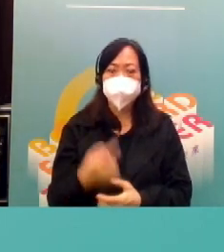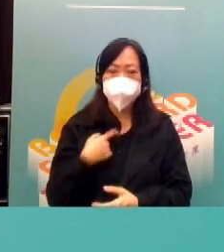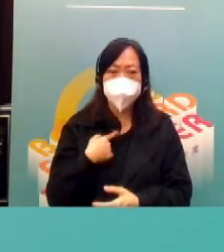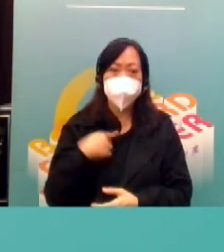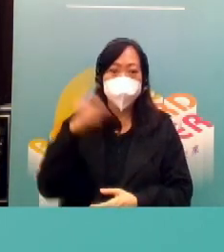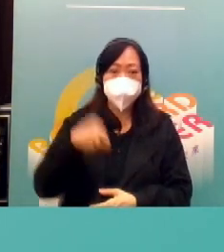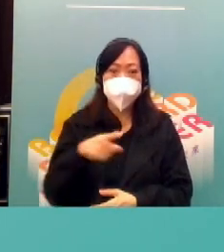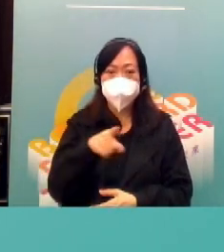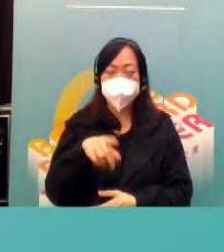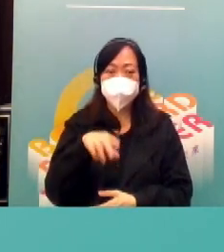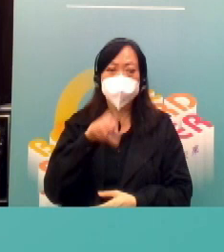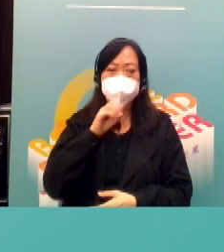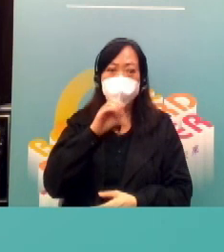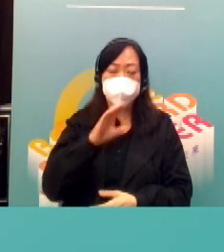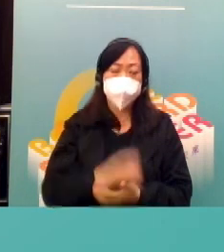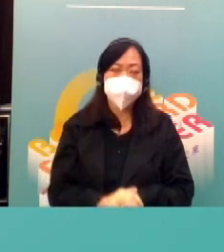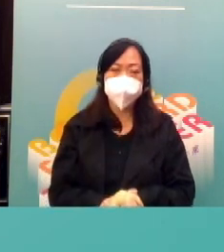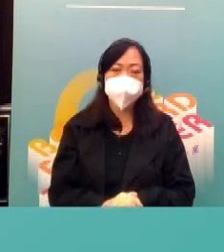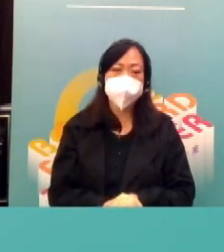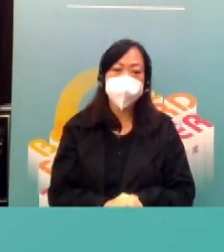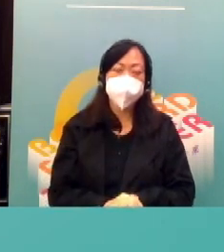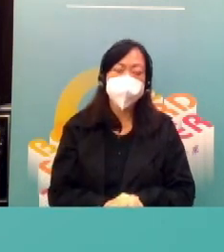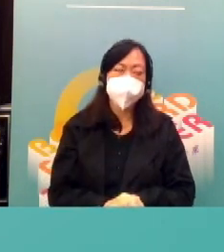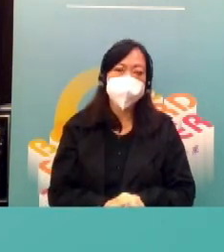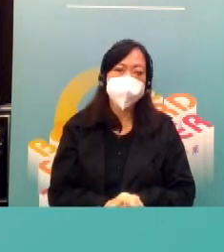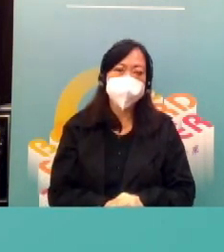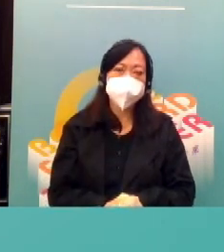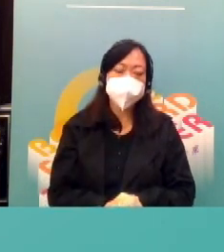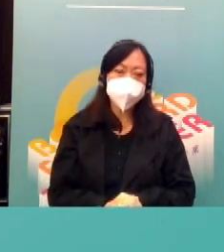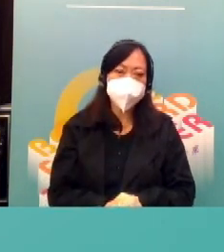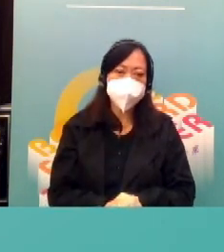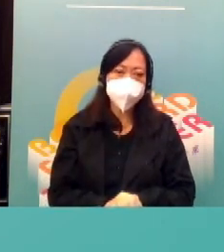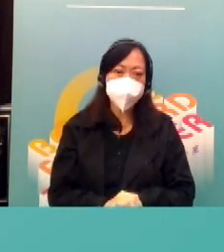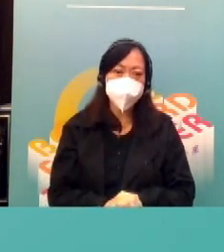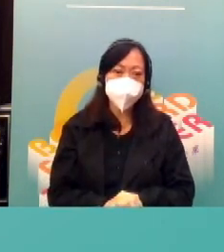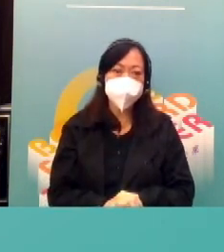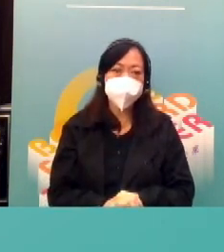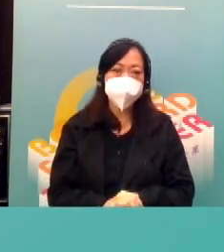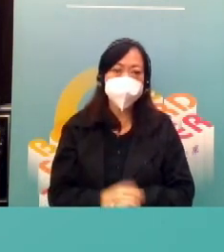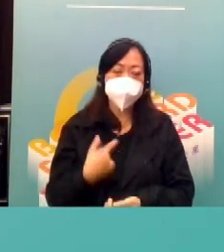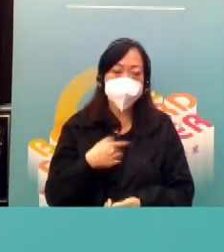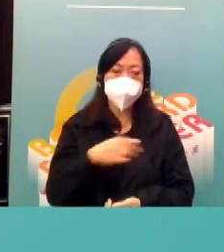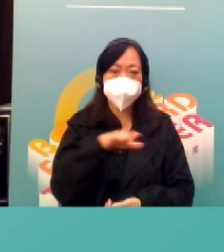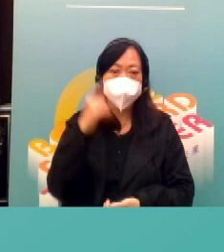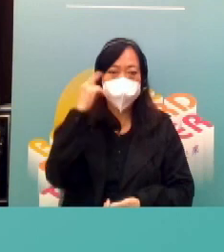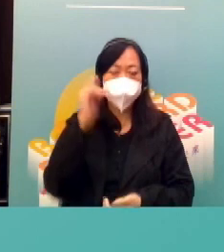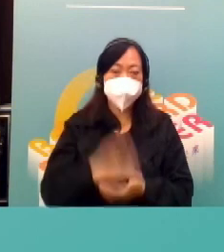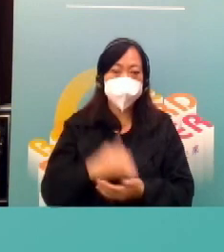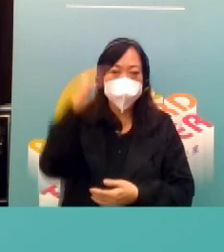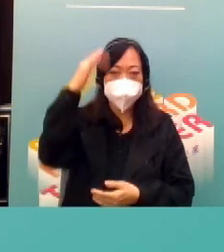universities, as mentioned through our work together on AI, we were having to go in and